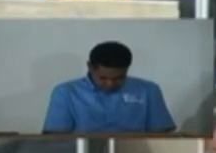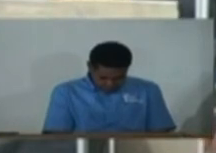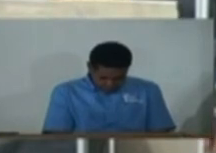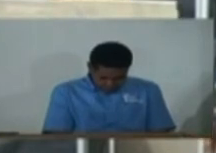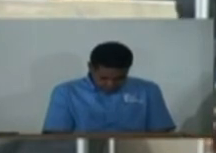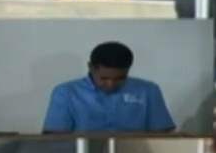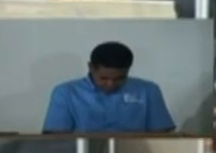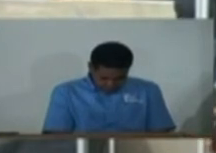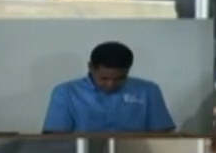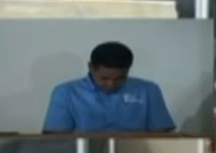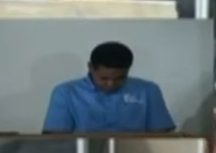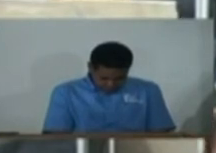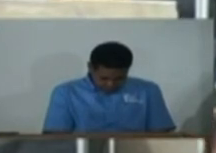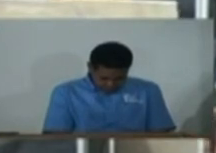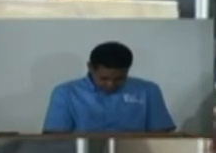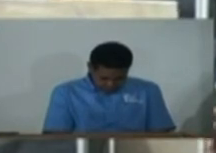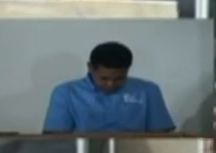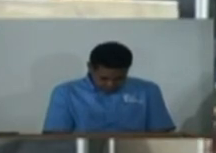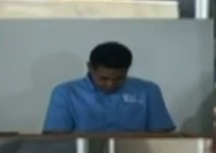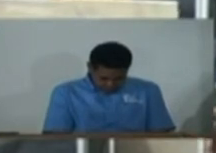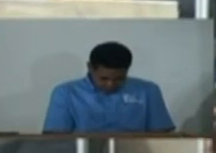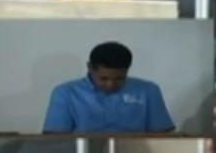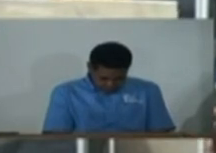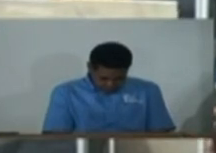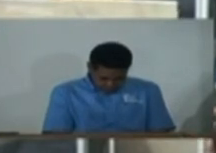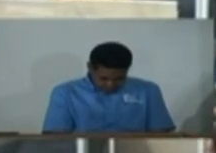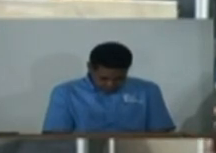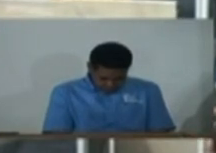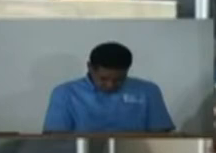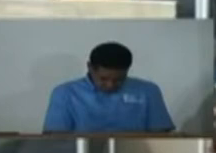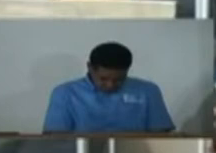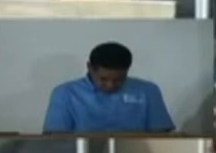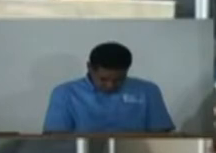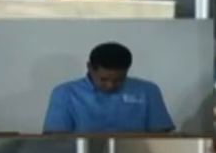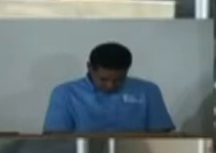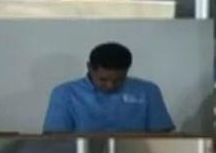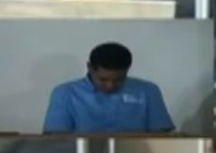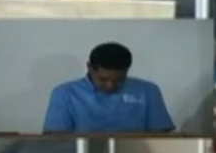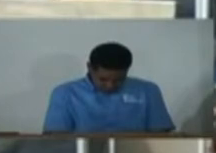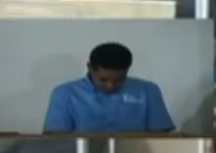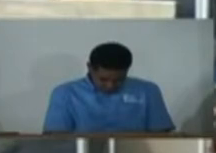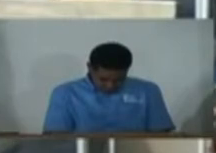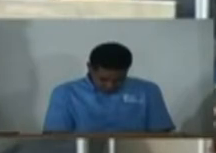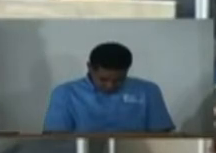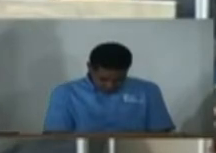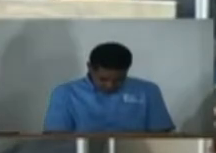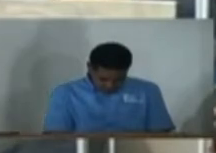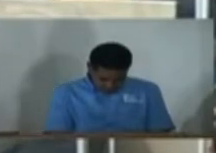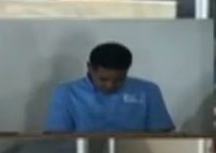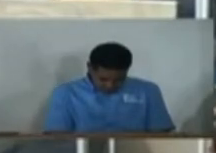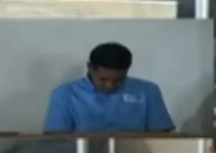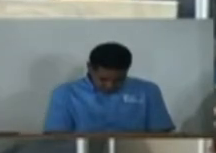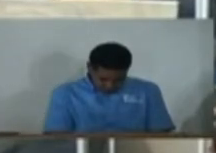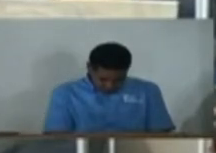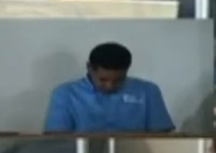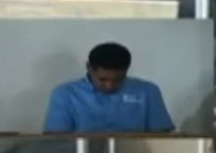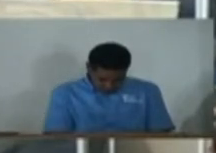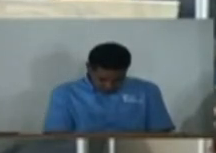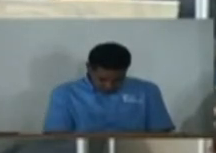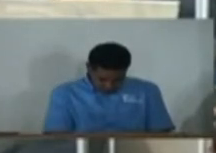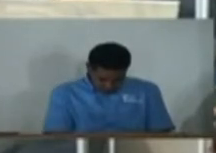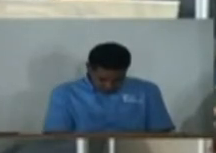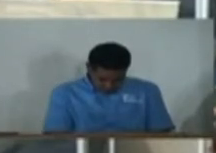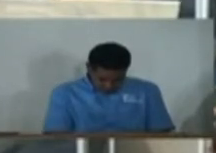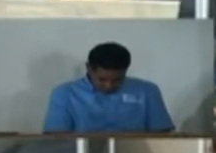is still a risk of them carrying and transmitting into a population whose immunity is